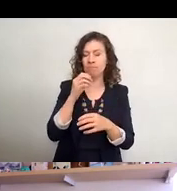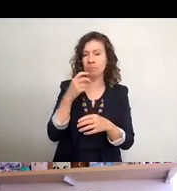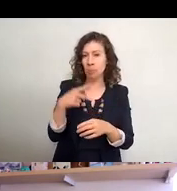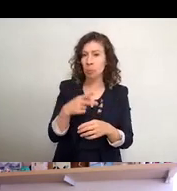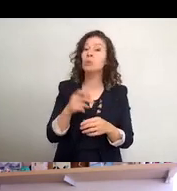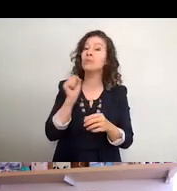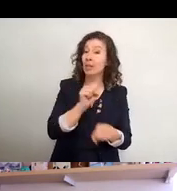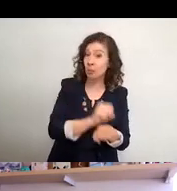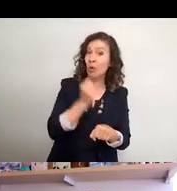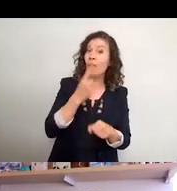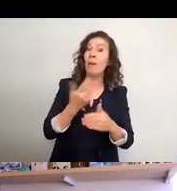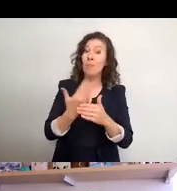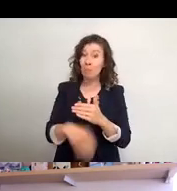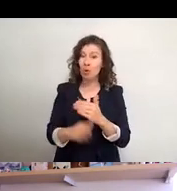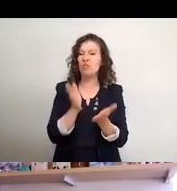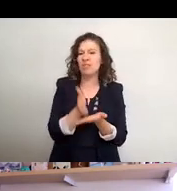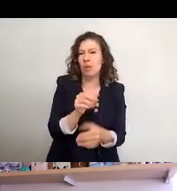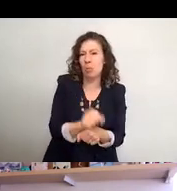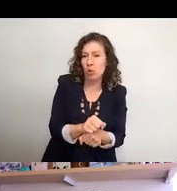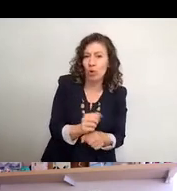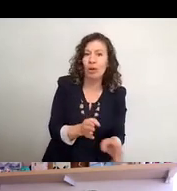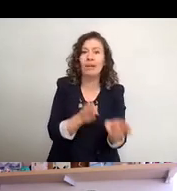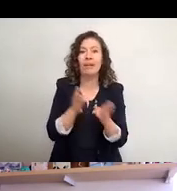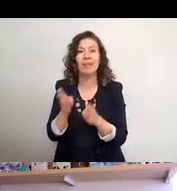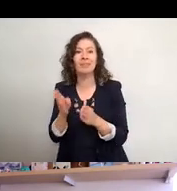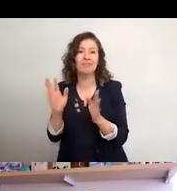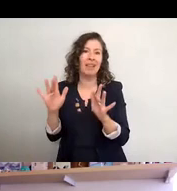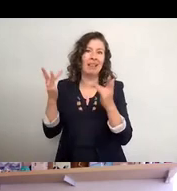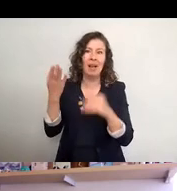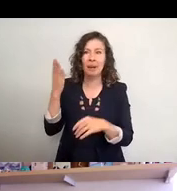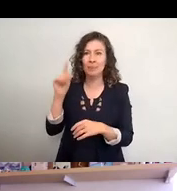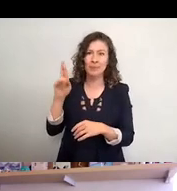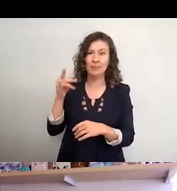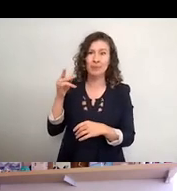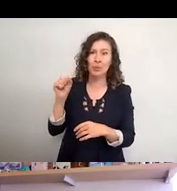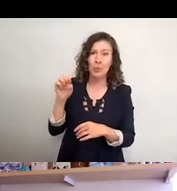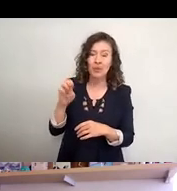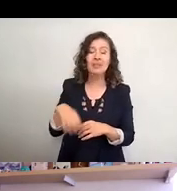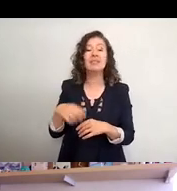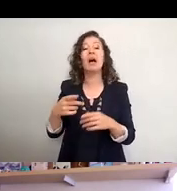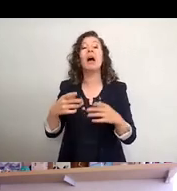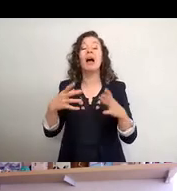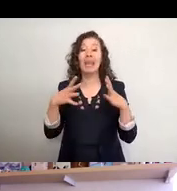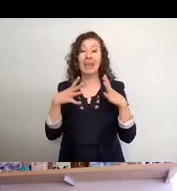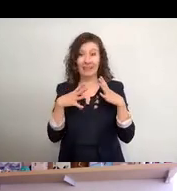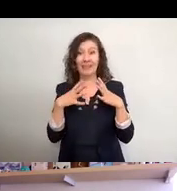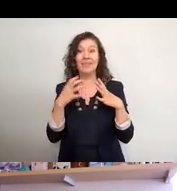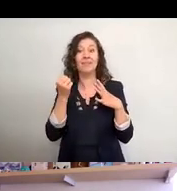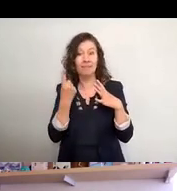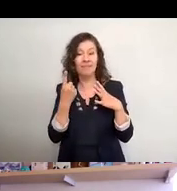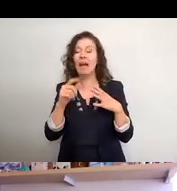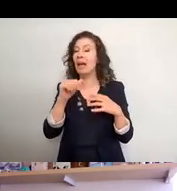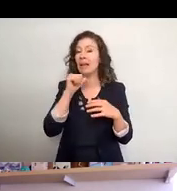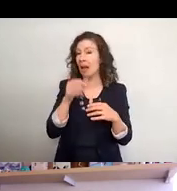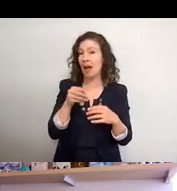group. And I guess this is turquoise, we have the unpaid leave group, or maybe teal, the unpaid leave group. And